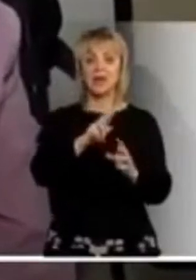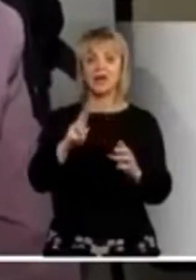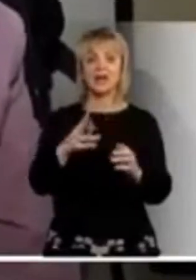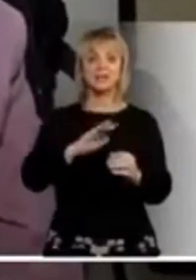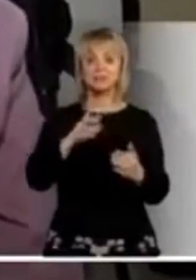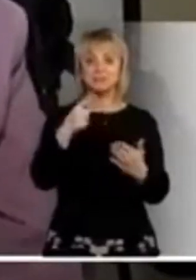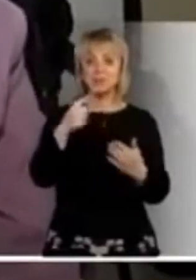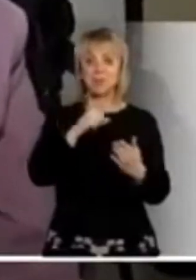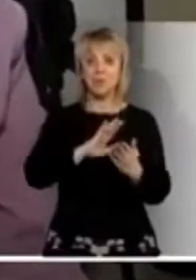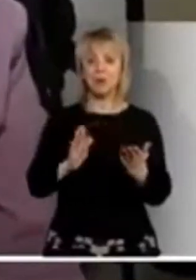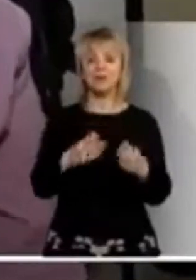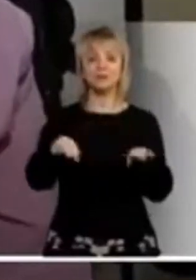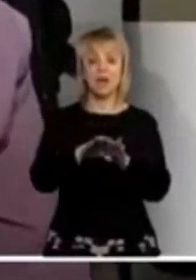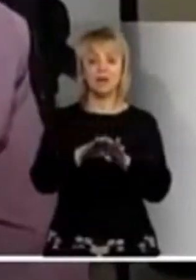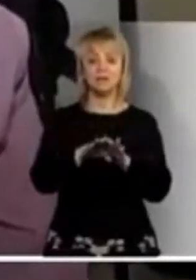get it.